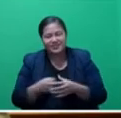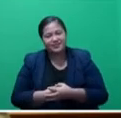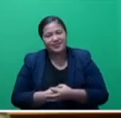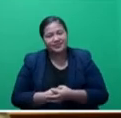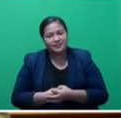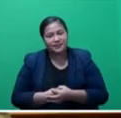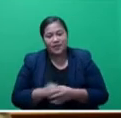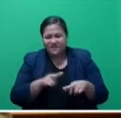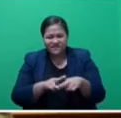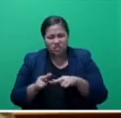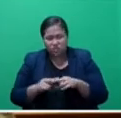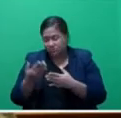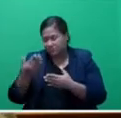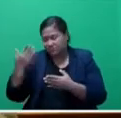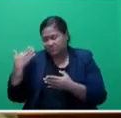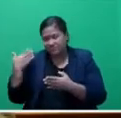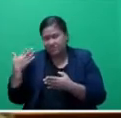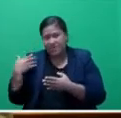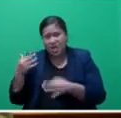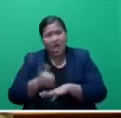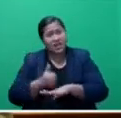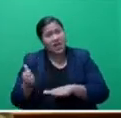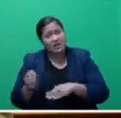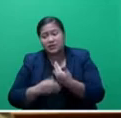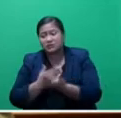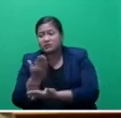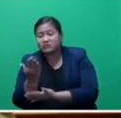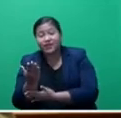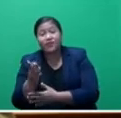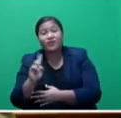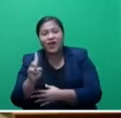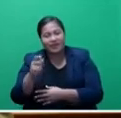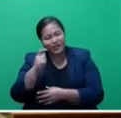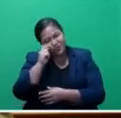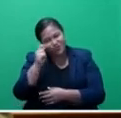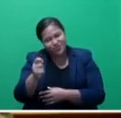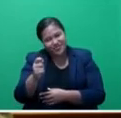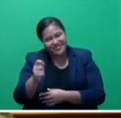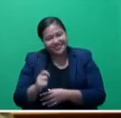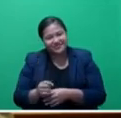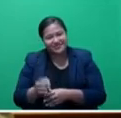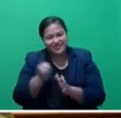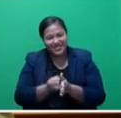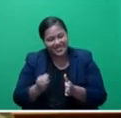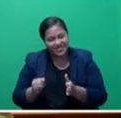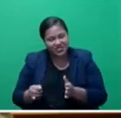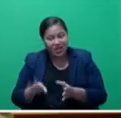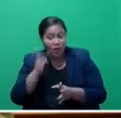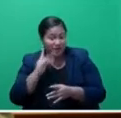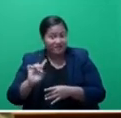sir, over the years, government have become heavily reliant on the tourism industry after the sugar industry saw the first signs of